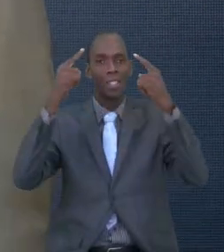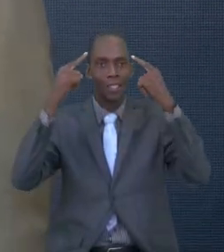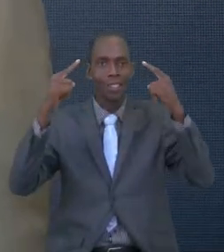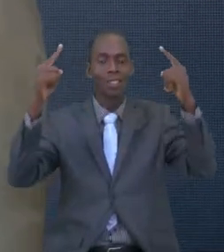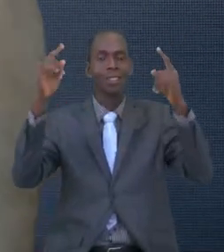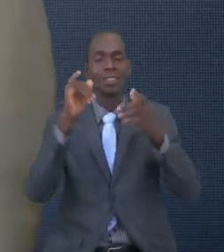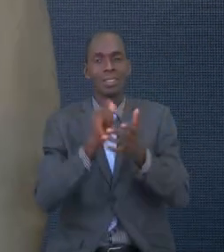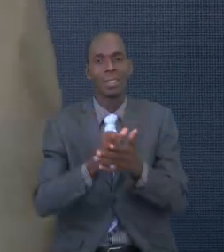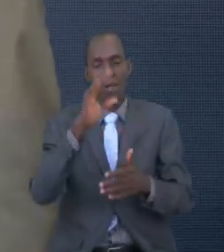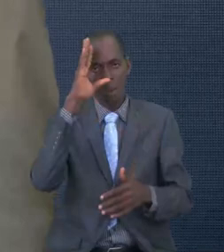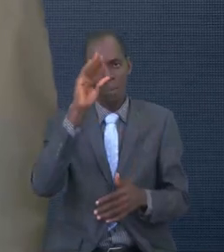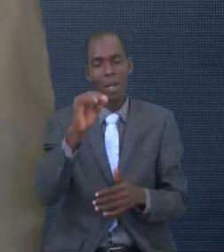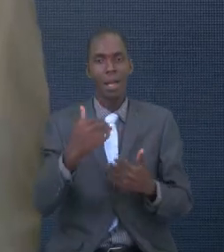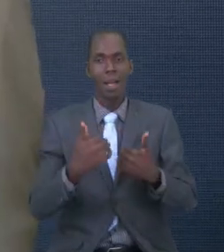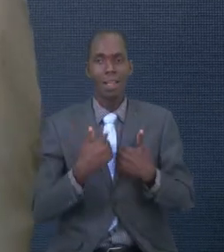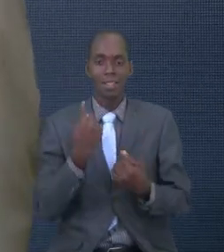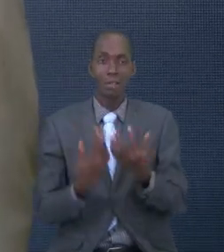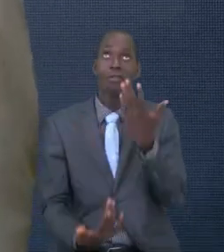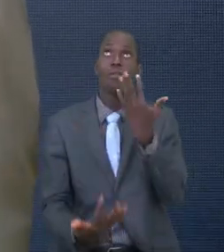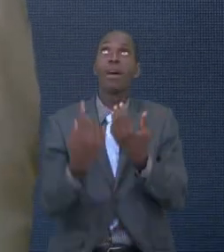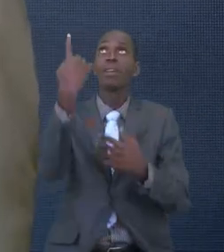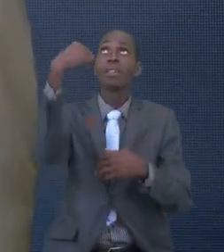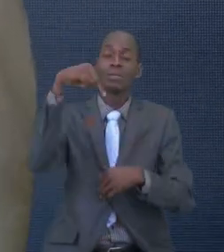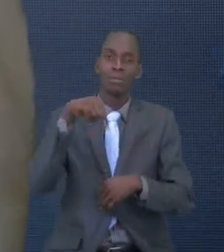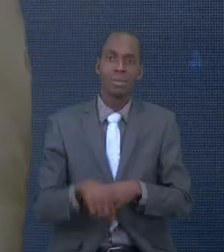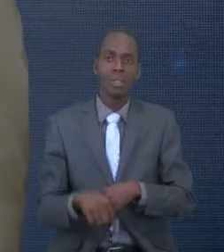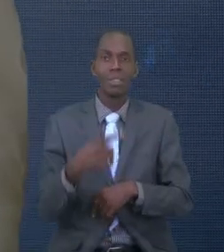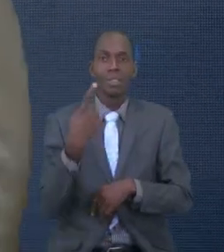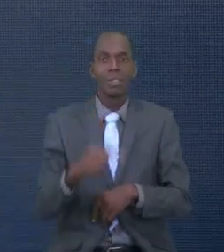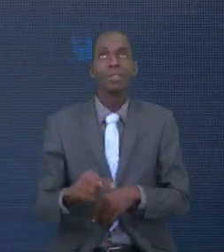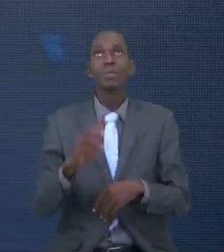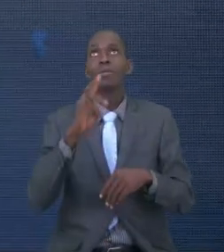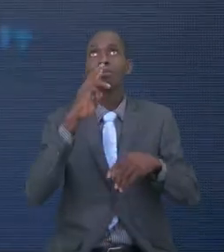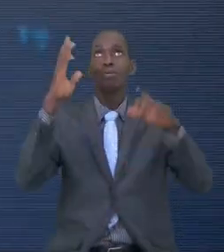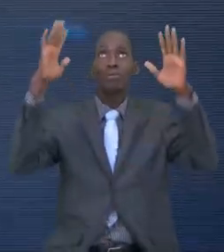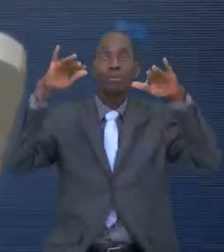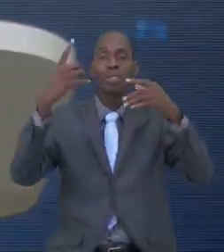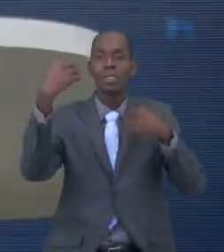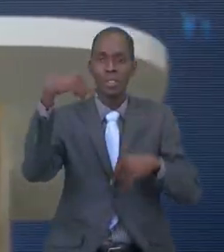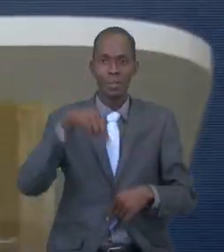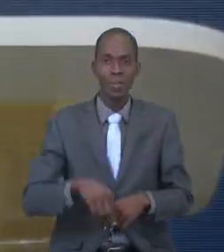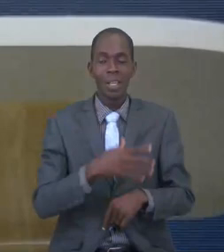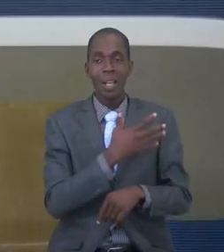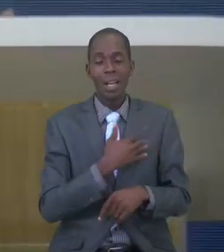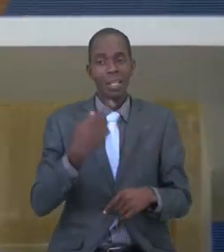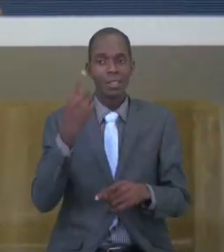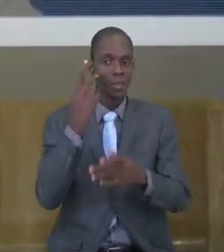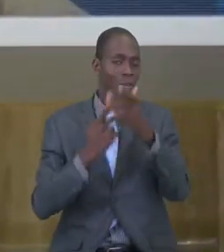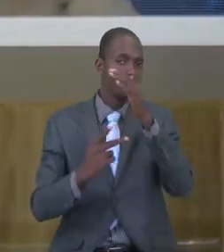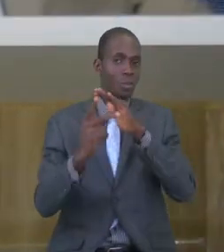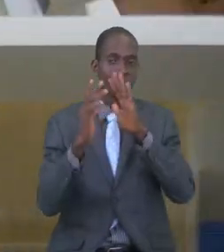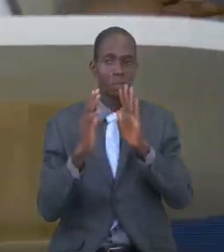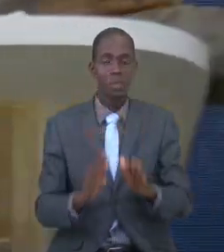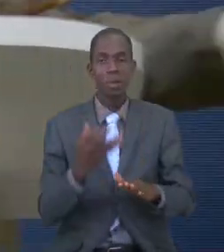he had. The fire came down, the rain came down, and the prophets of Baal